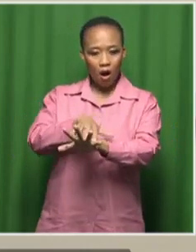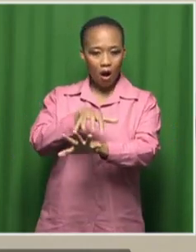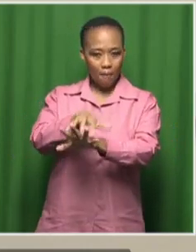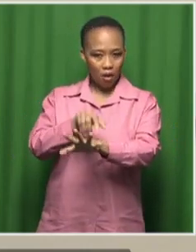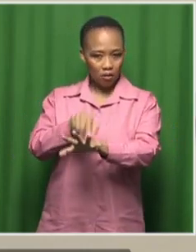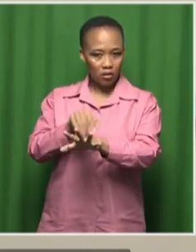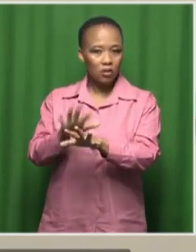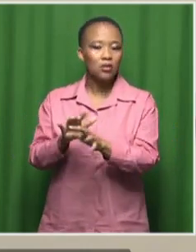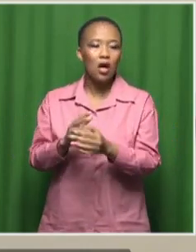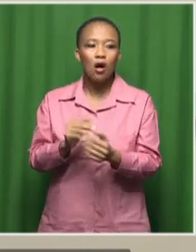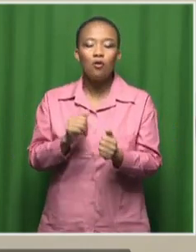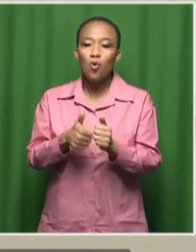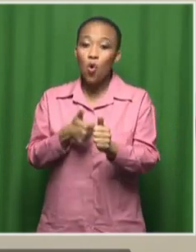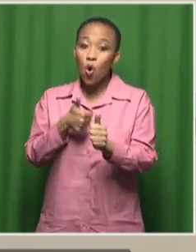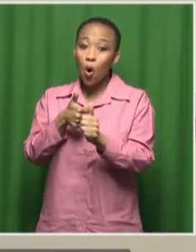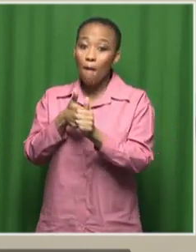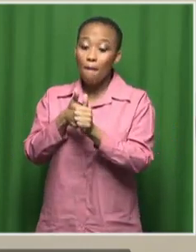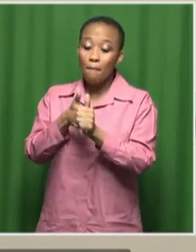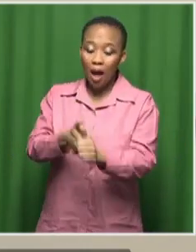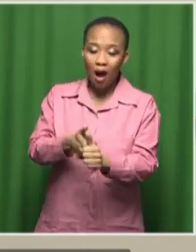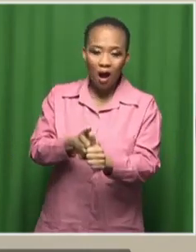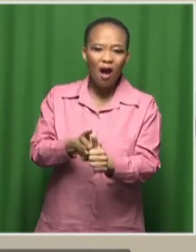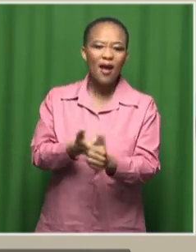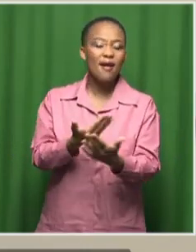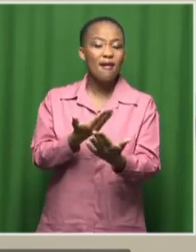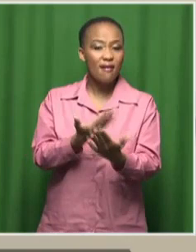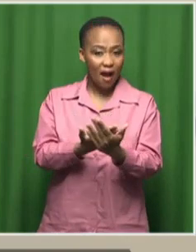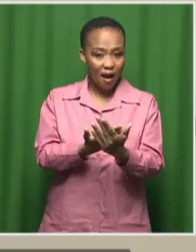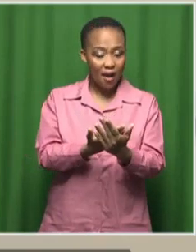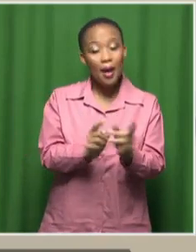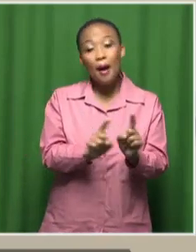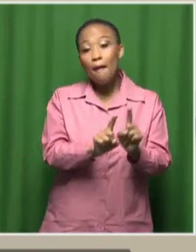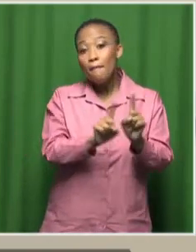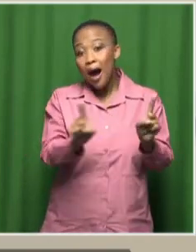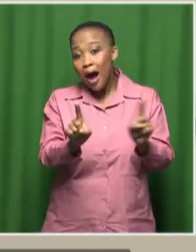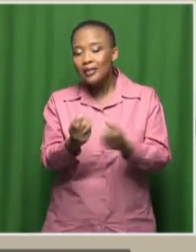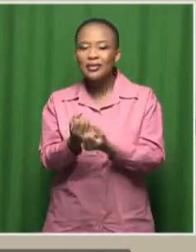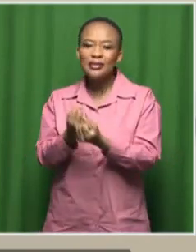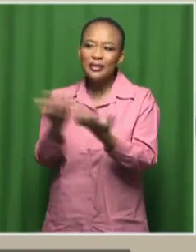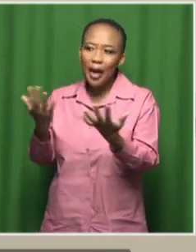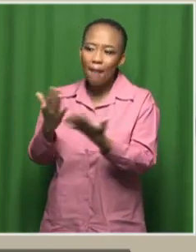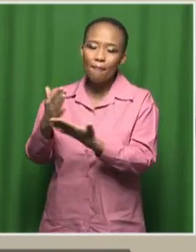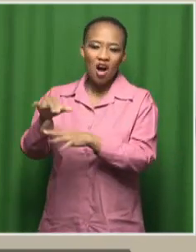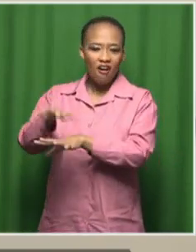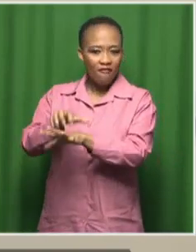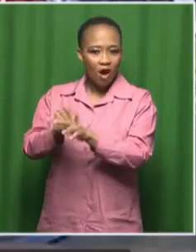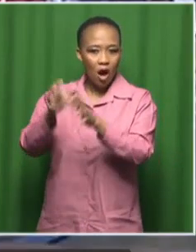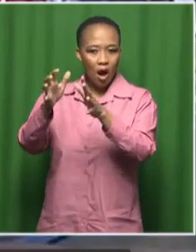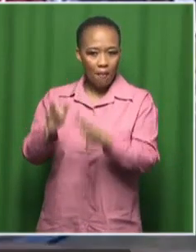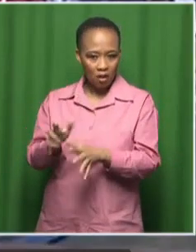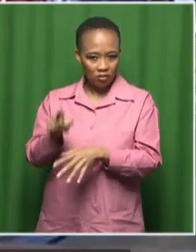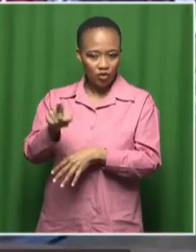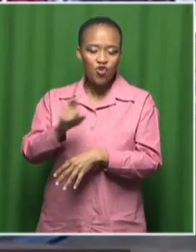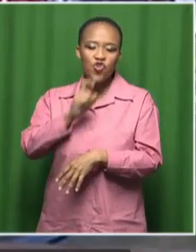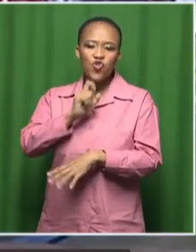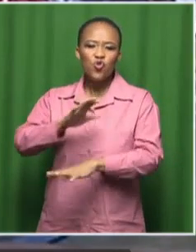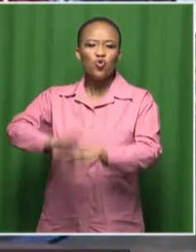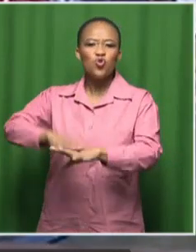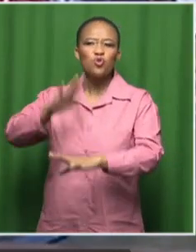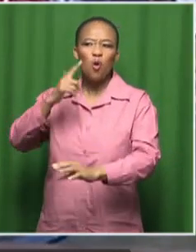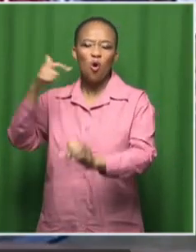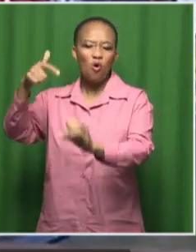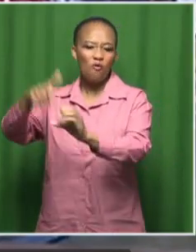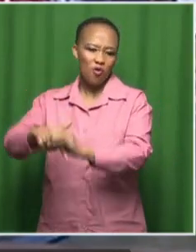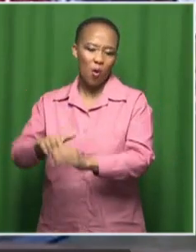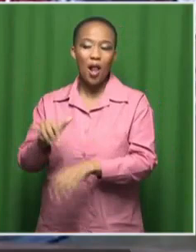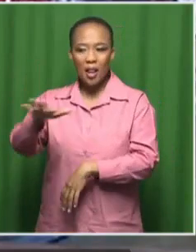comply, but even mid-sized small farmers that are using fuel a lot in their farms can be able to comply. The automotive sector